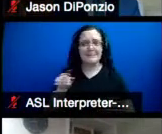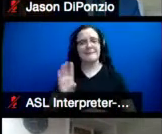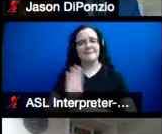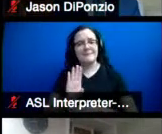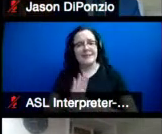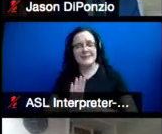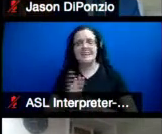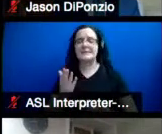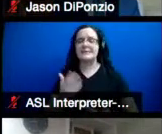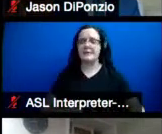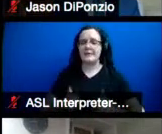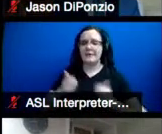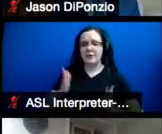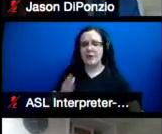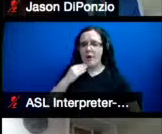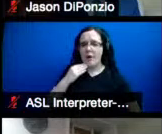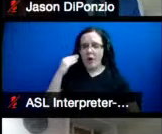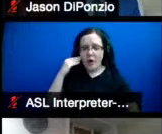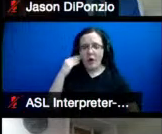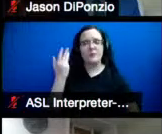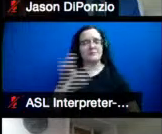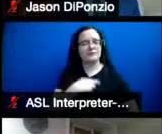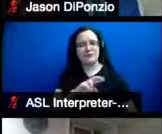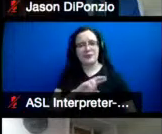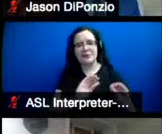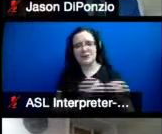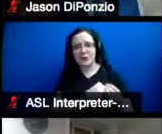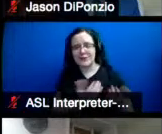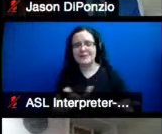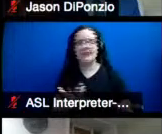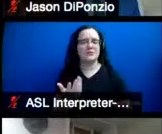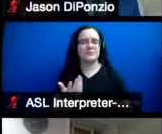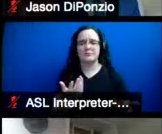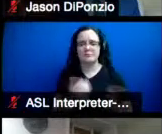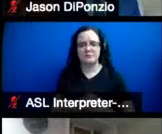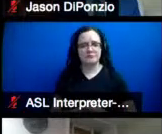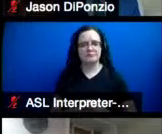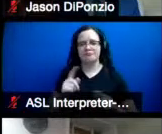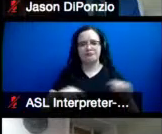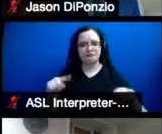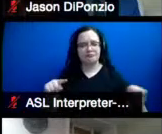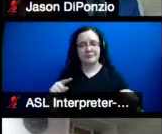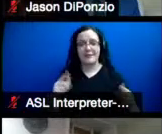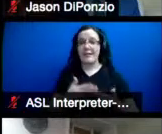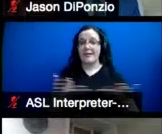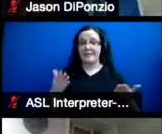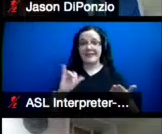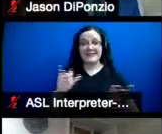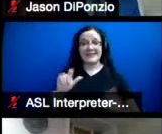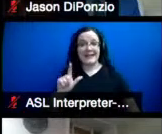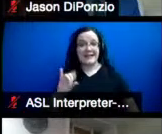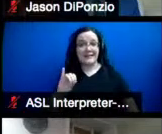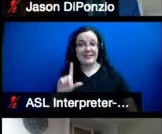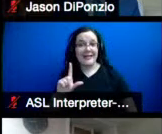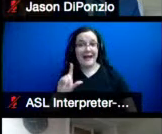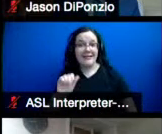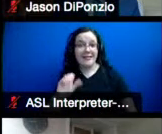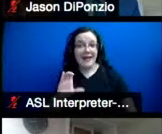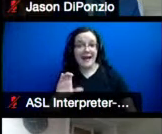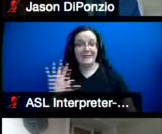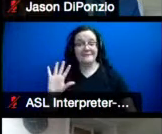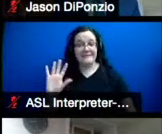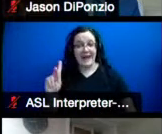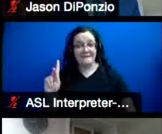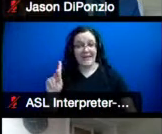religious organizations, one-off or things such as the Lilac 5K, the farmers market, all sorts of